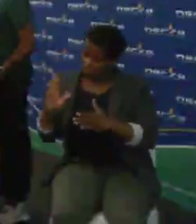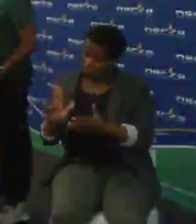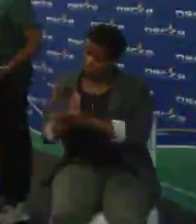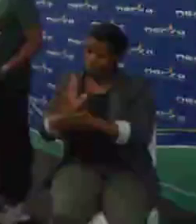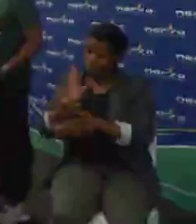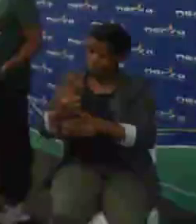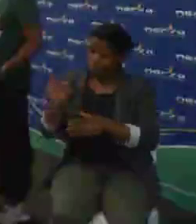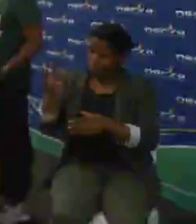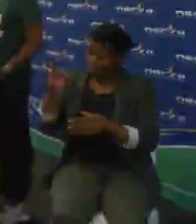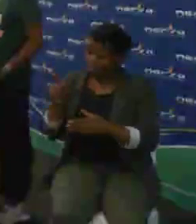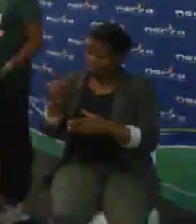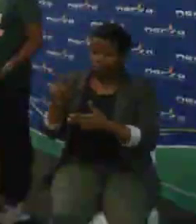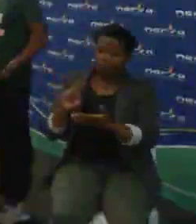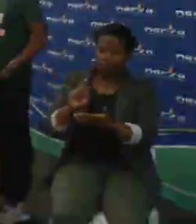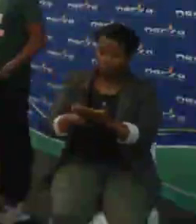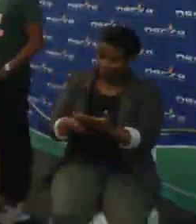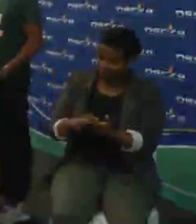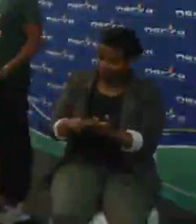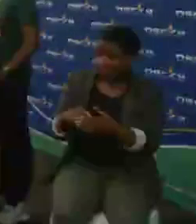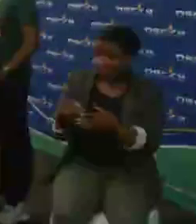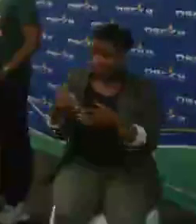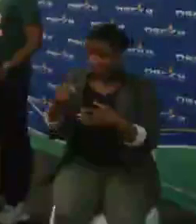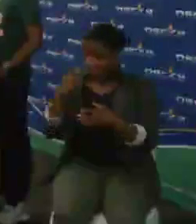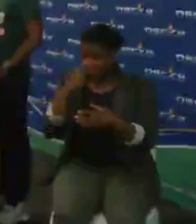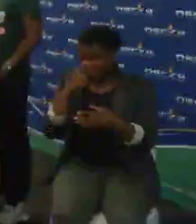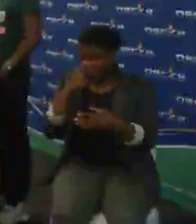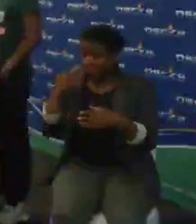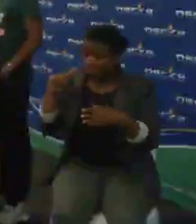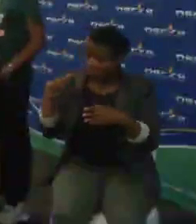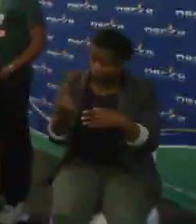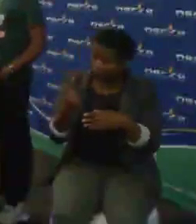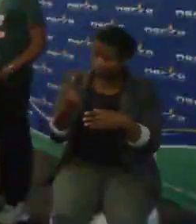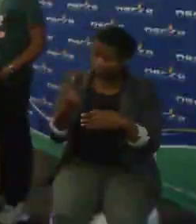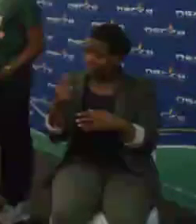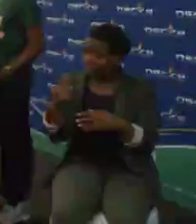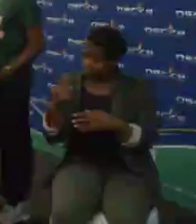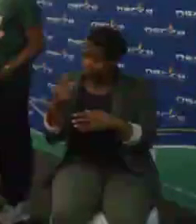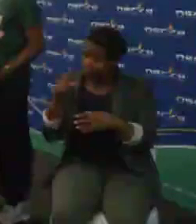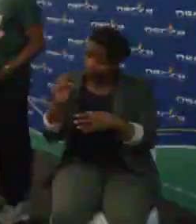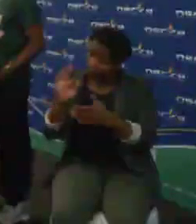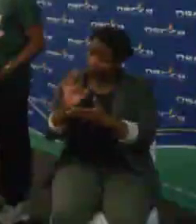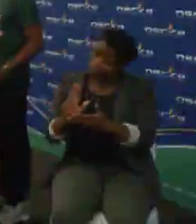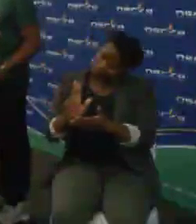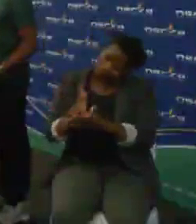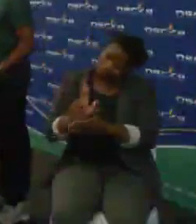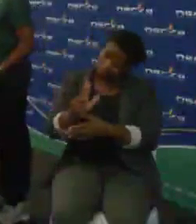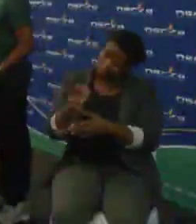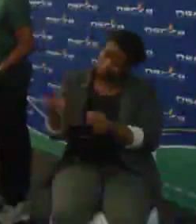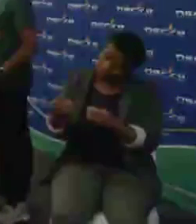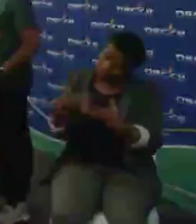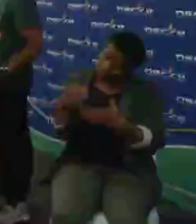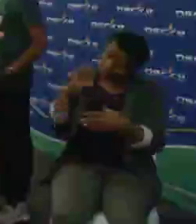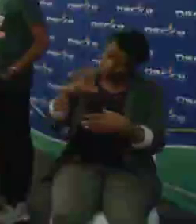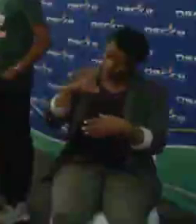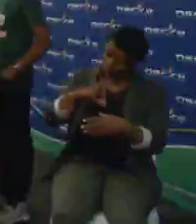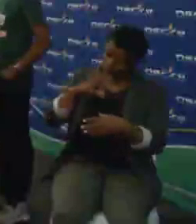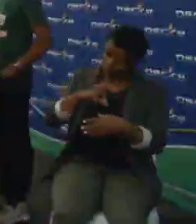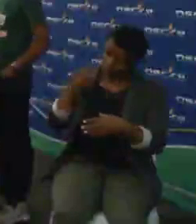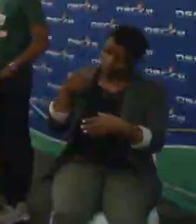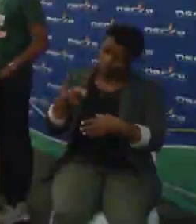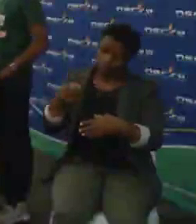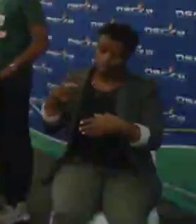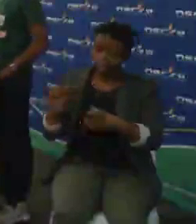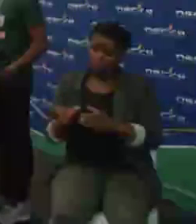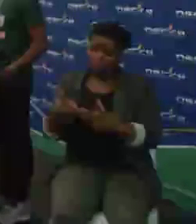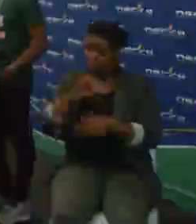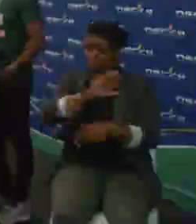your demand is from the residential sector, that means that only maybe 18% of your total income should come from the residential sector and